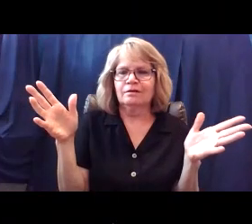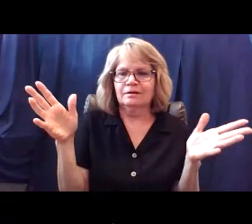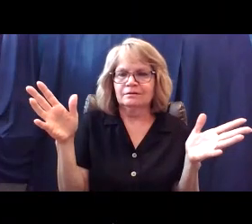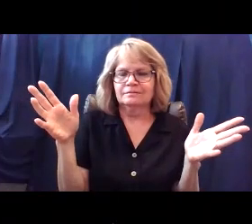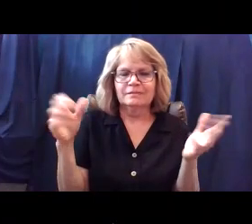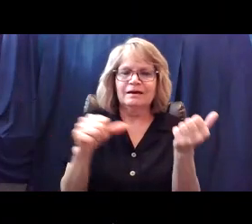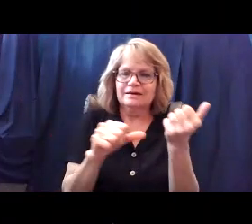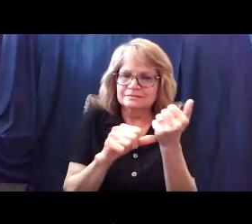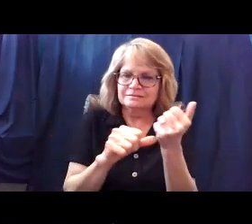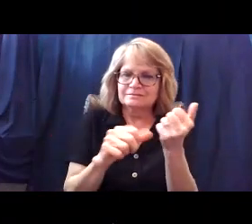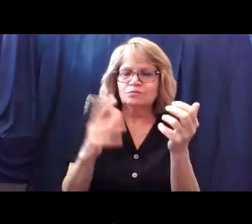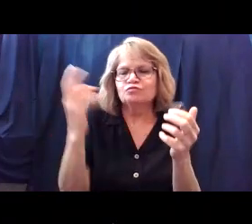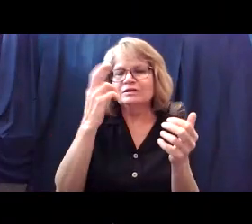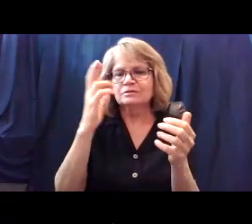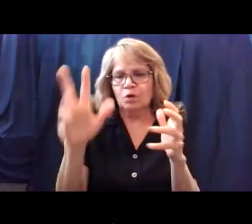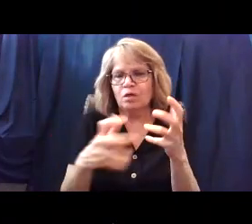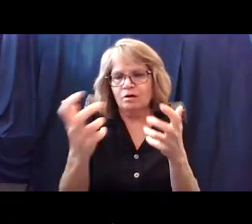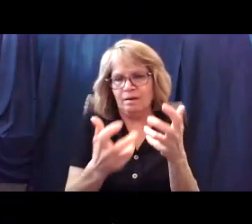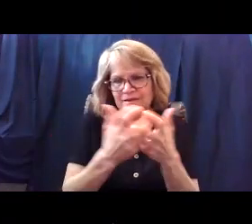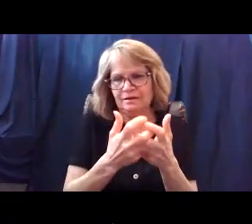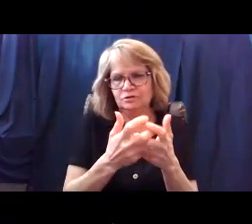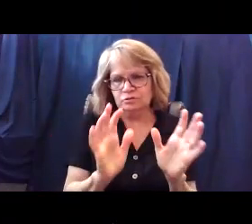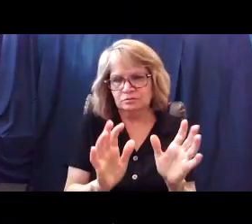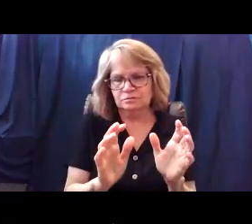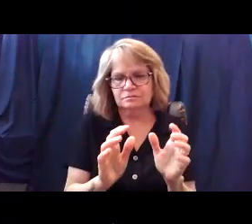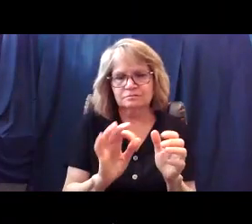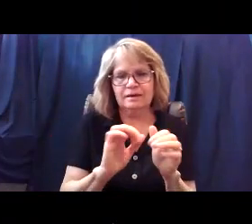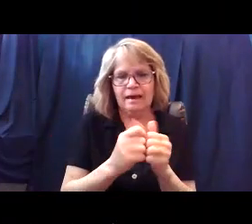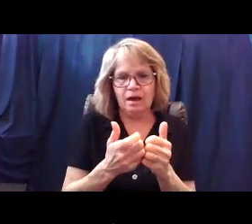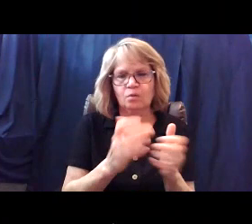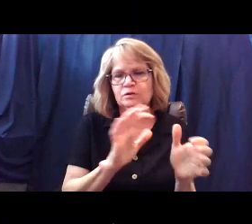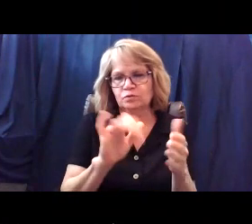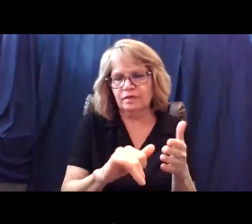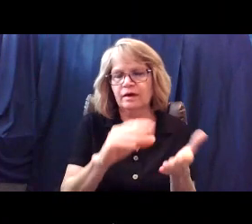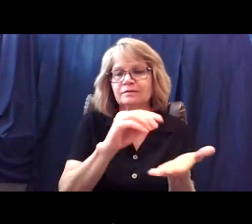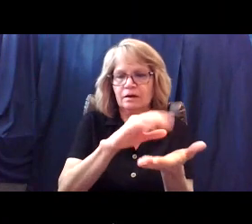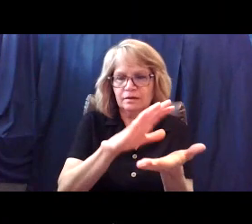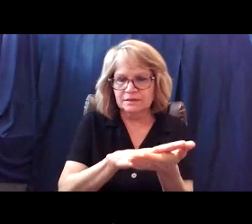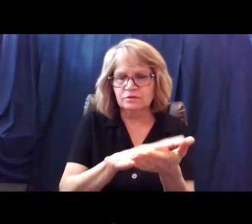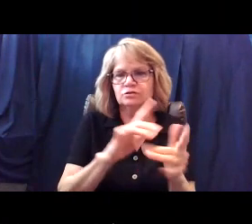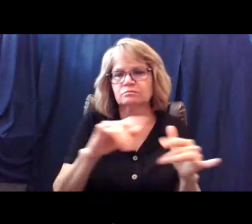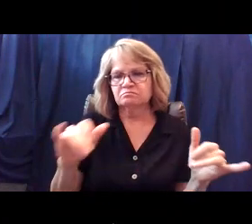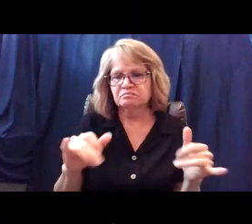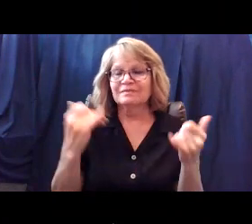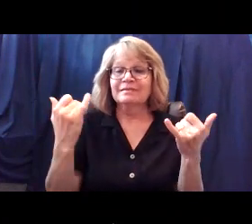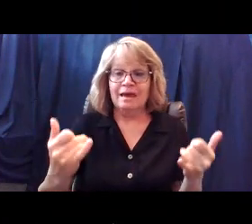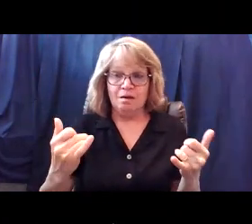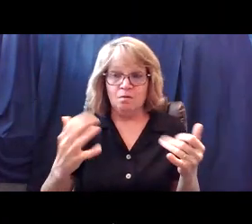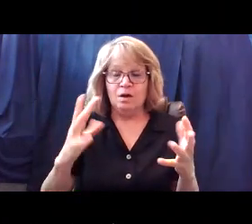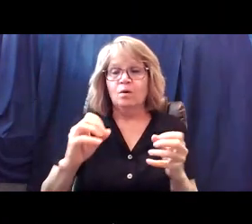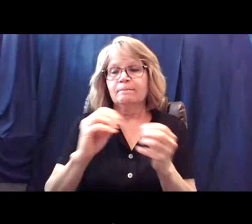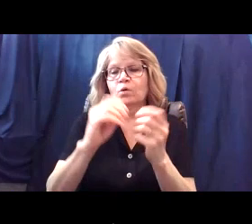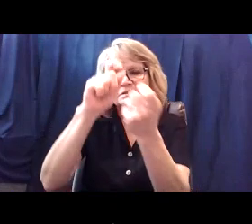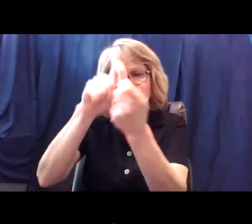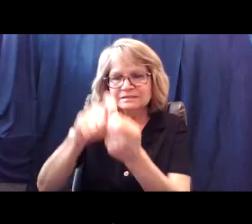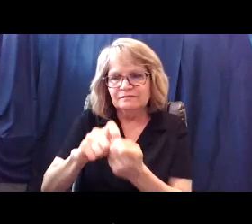assistance or reasonable accommodation process and how we go about that documentation. And now I want to go into some more